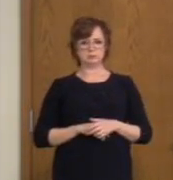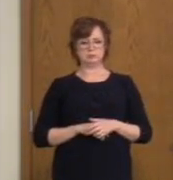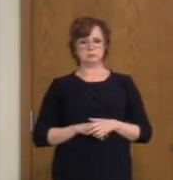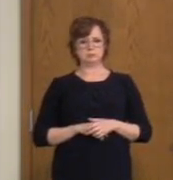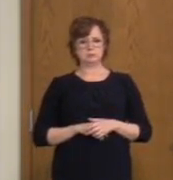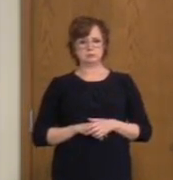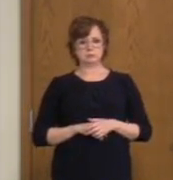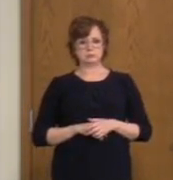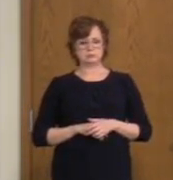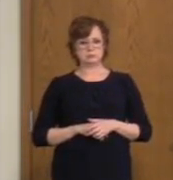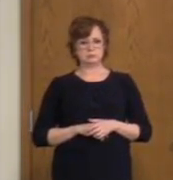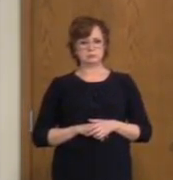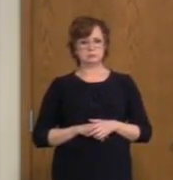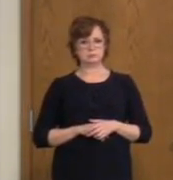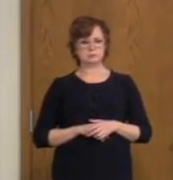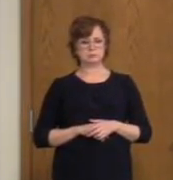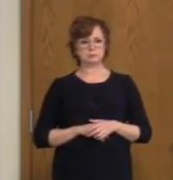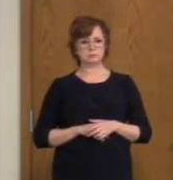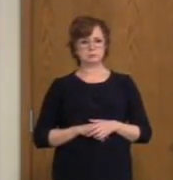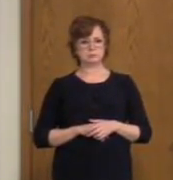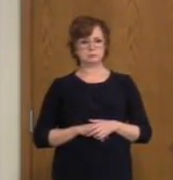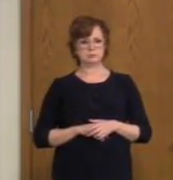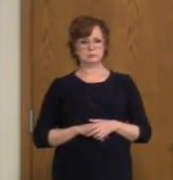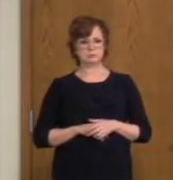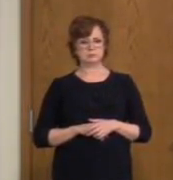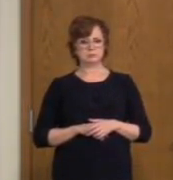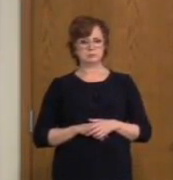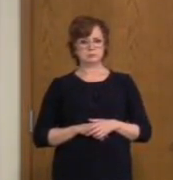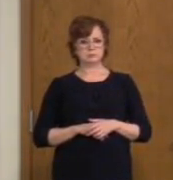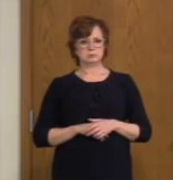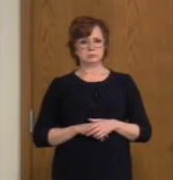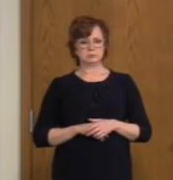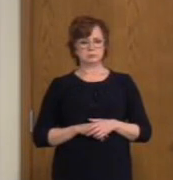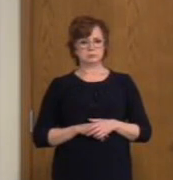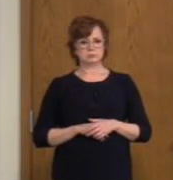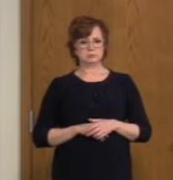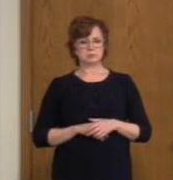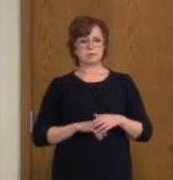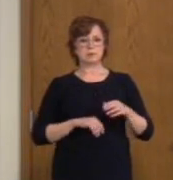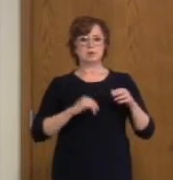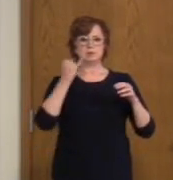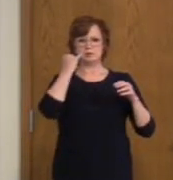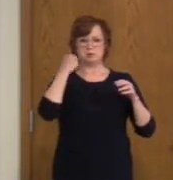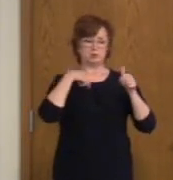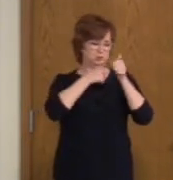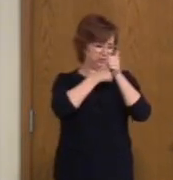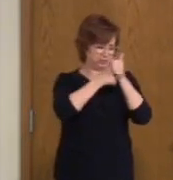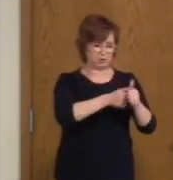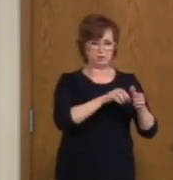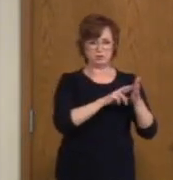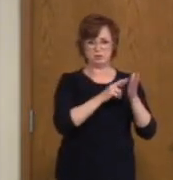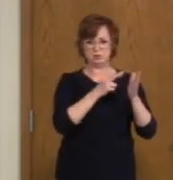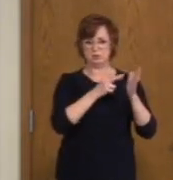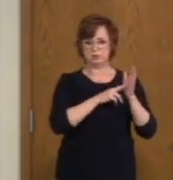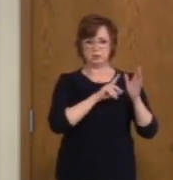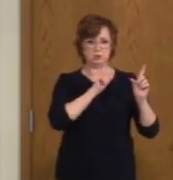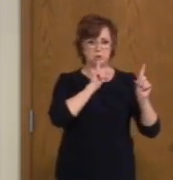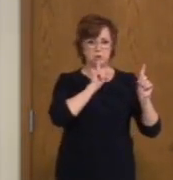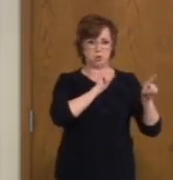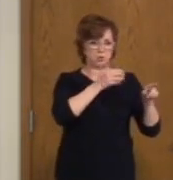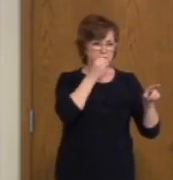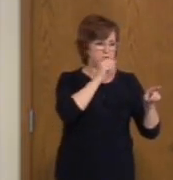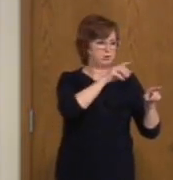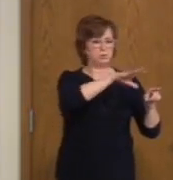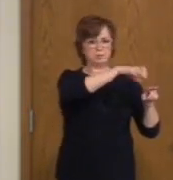we use all the options that businesses have provided, takeout, curbside pickup, going in a very systematic way